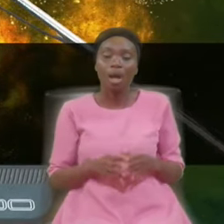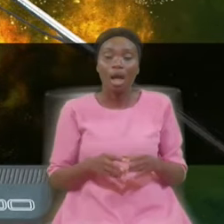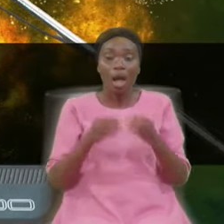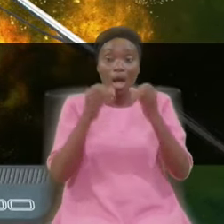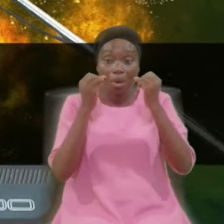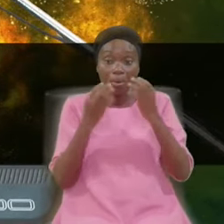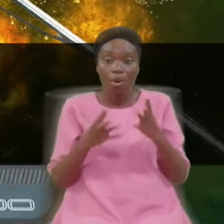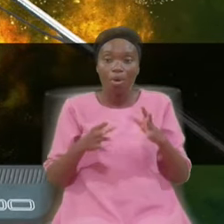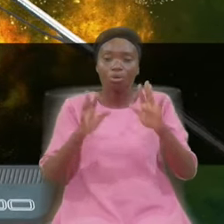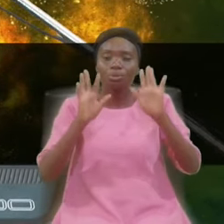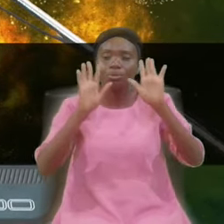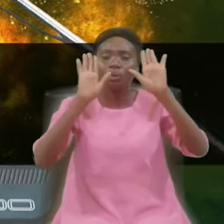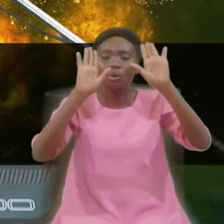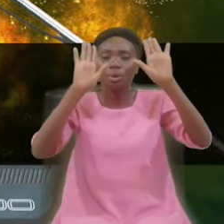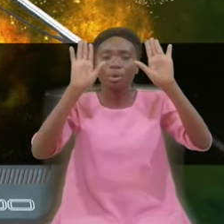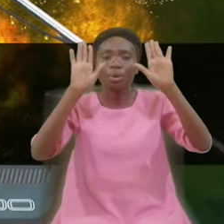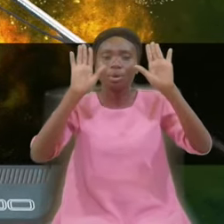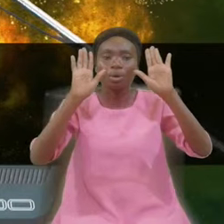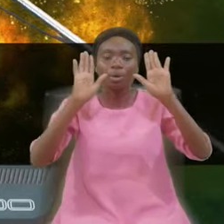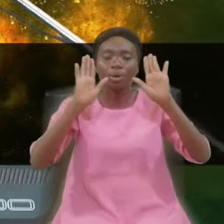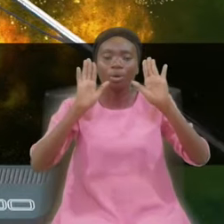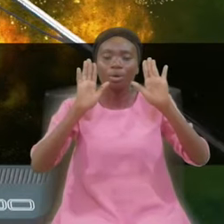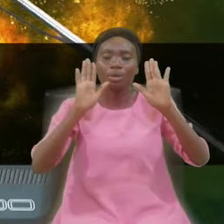Wonders. Tell somebody good news.